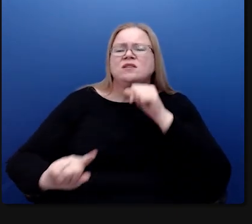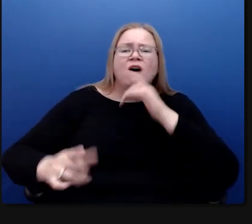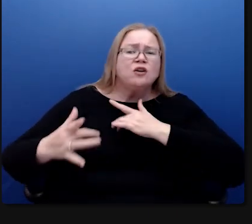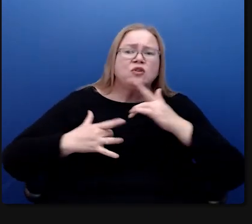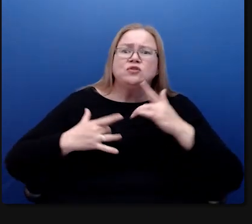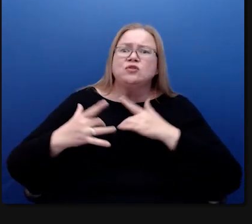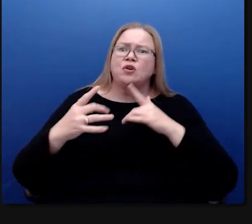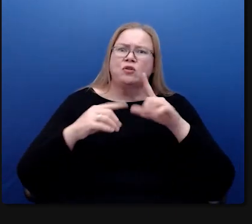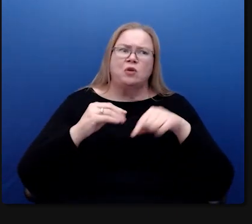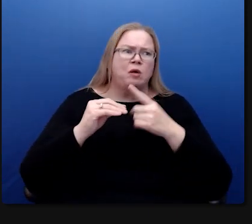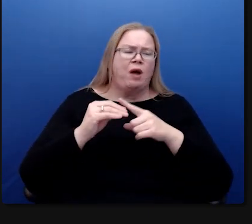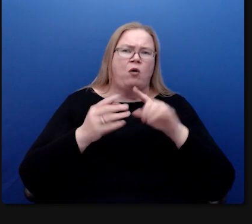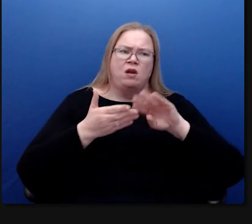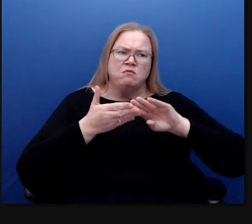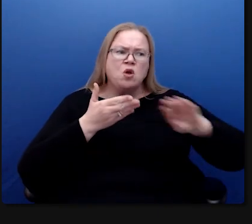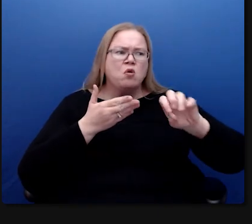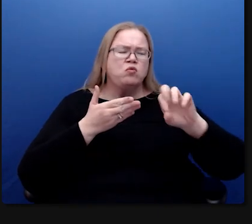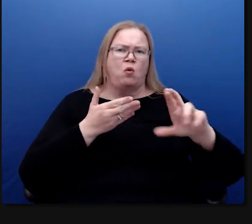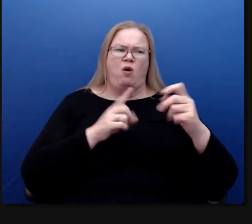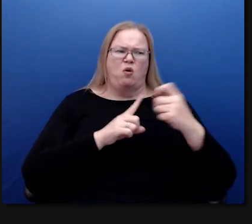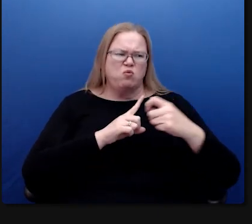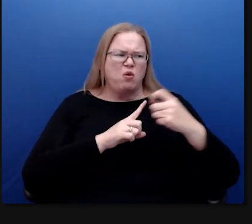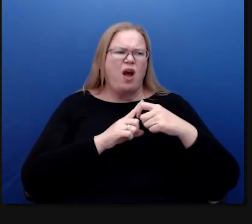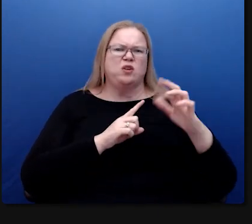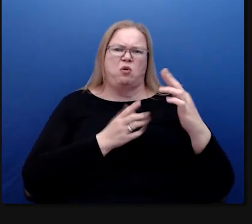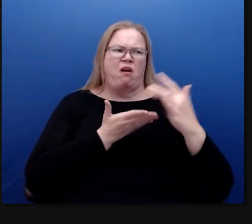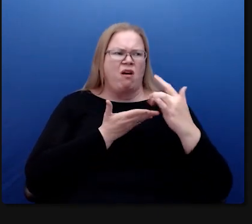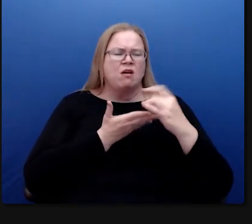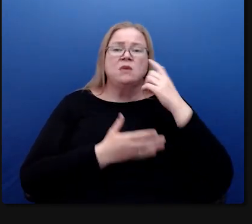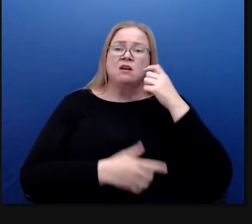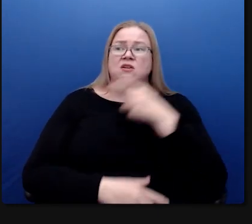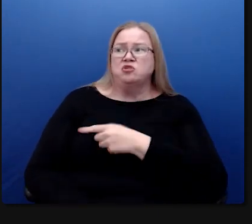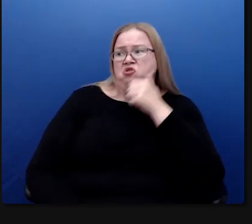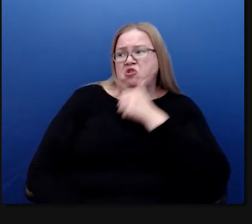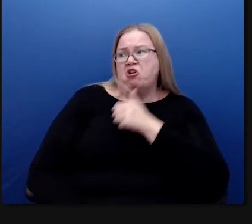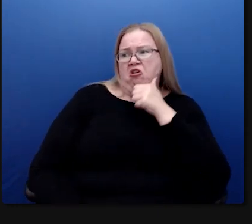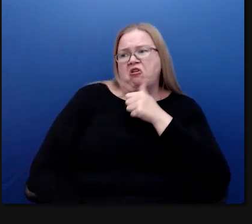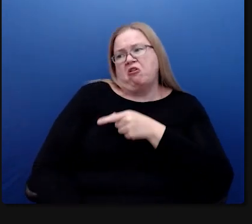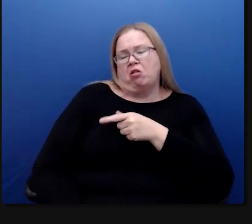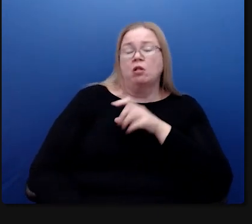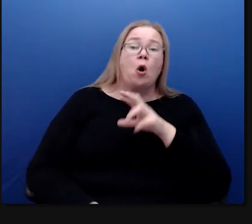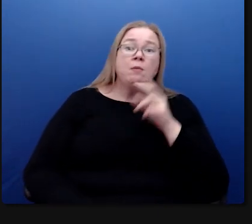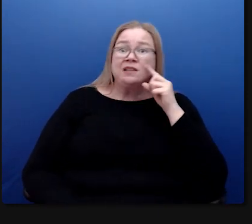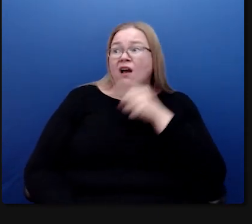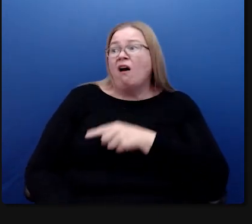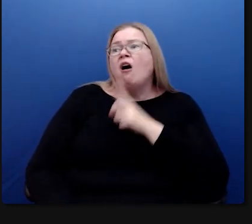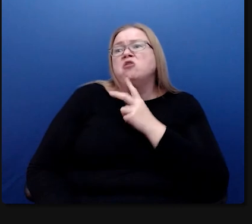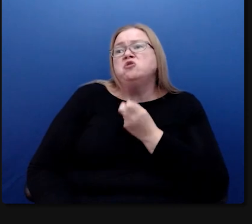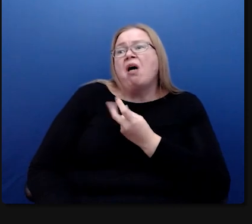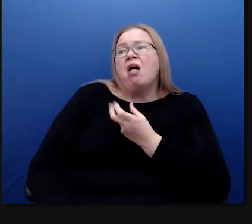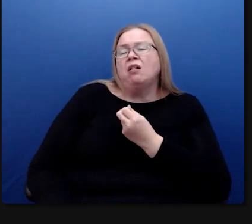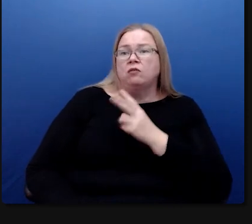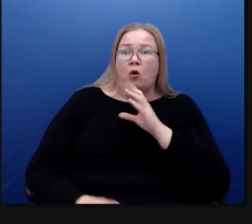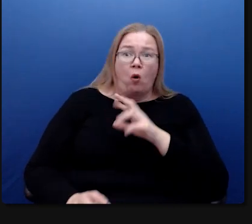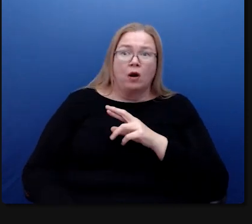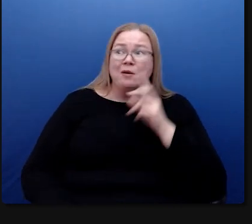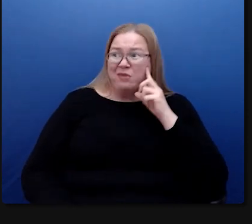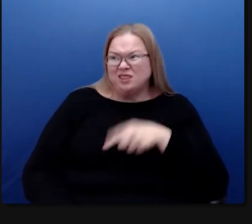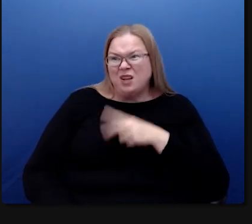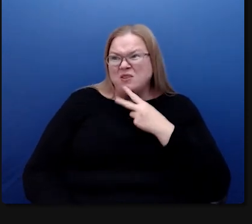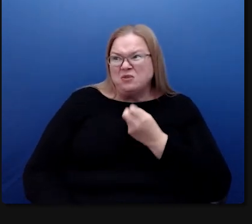have to worry about being excluded or harassed or abused just because she's a girl, or because he's only 12 years old,